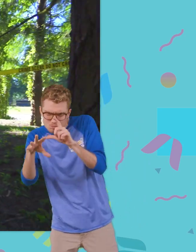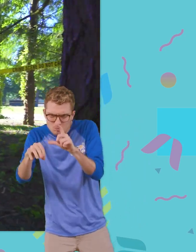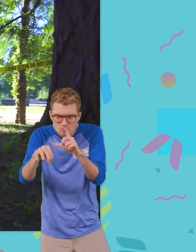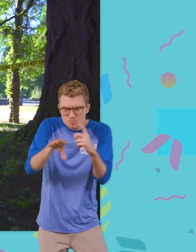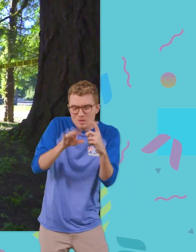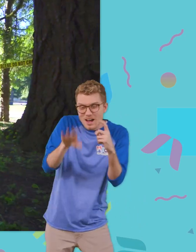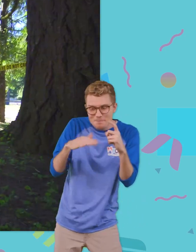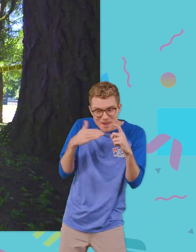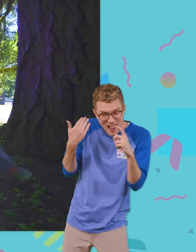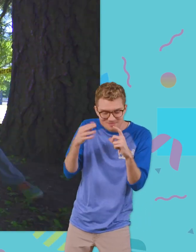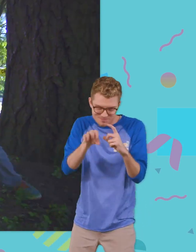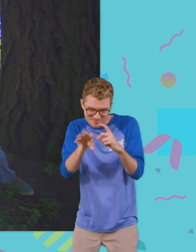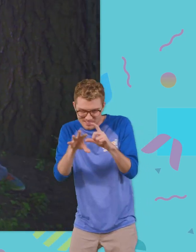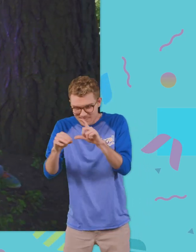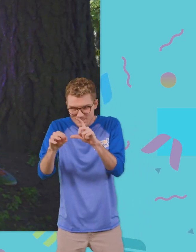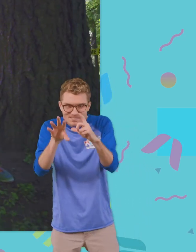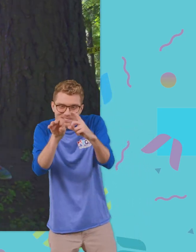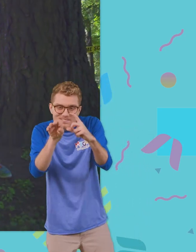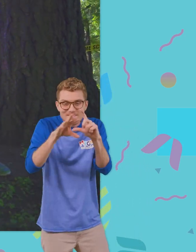Ooh. Smile.